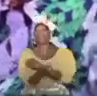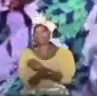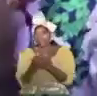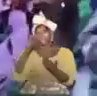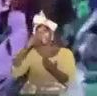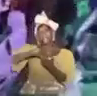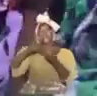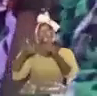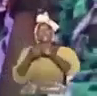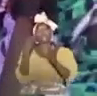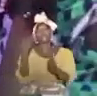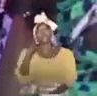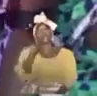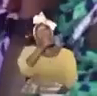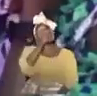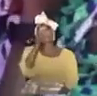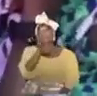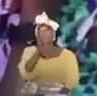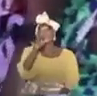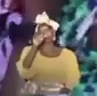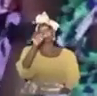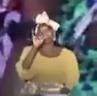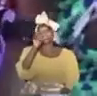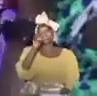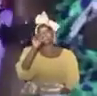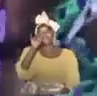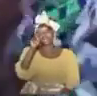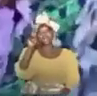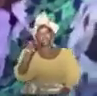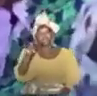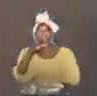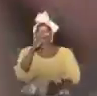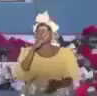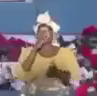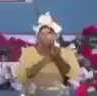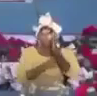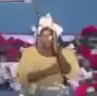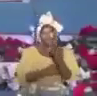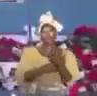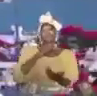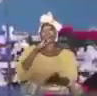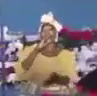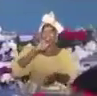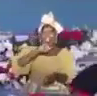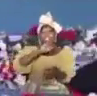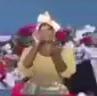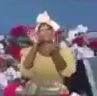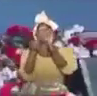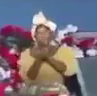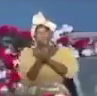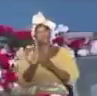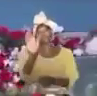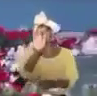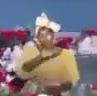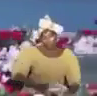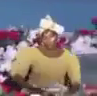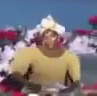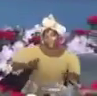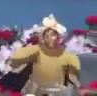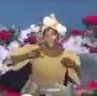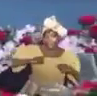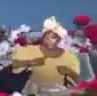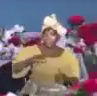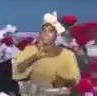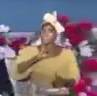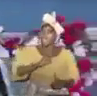them that dream. It will be for someone tonight like a dream, the way my God will turn around your life. I say it